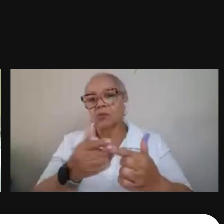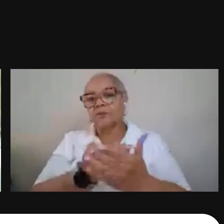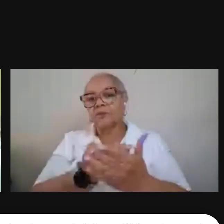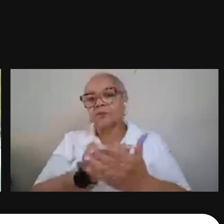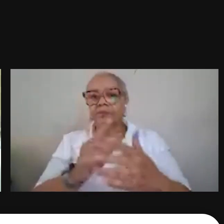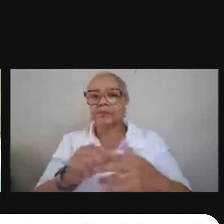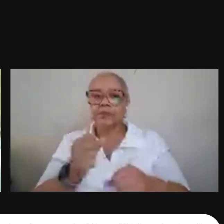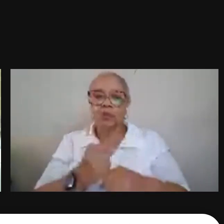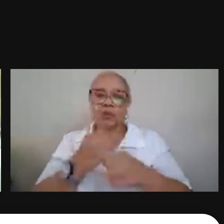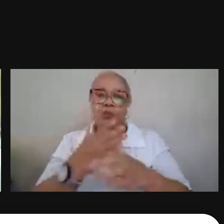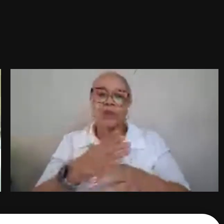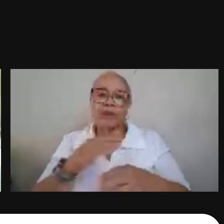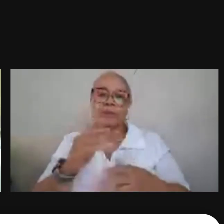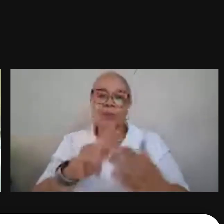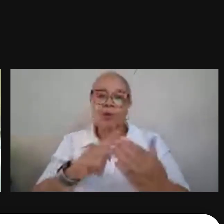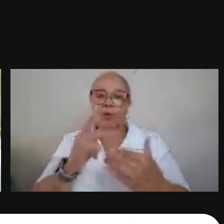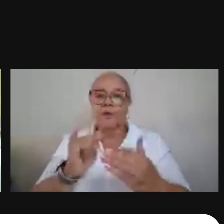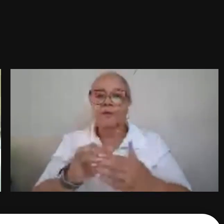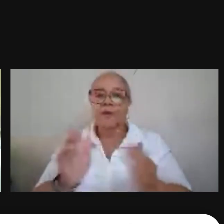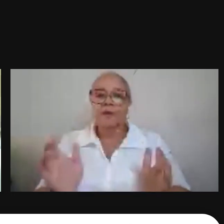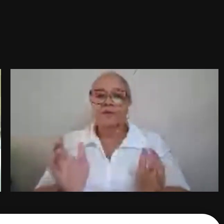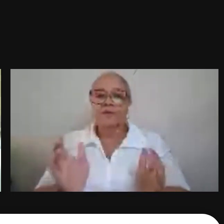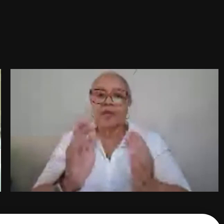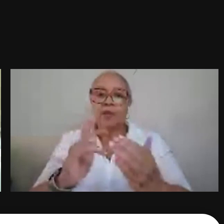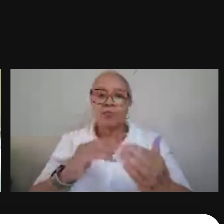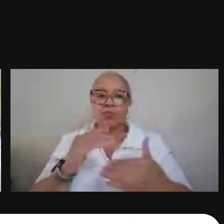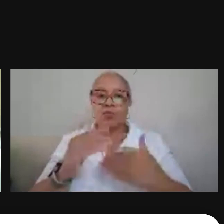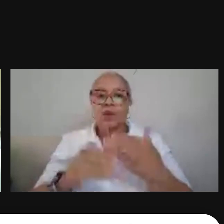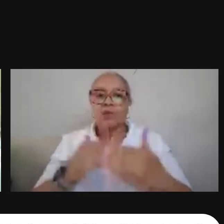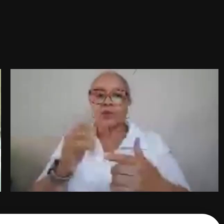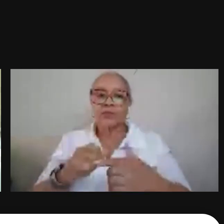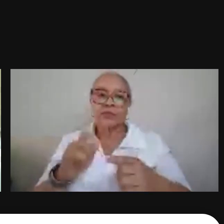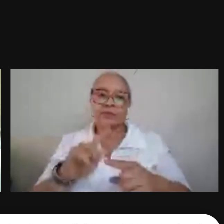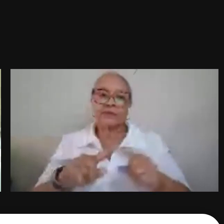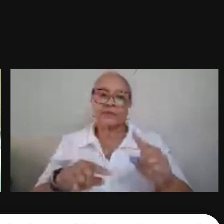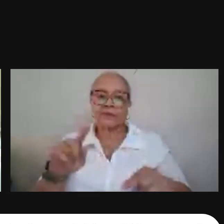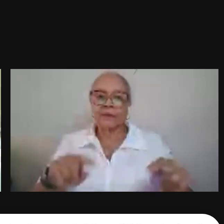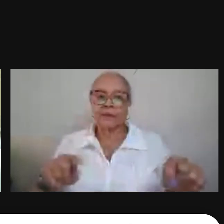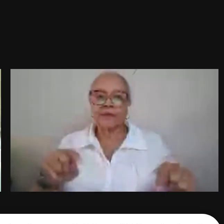create programs that can facilitate progress in these areas.